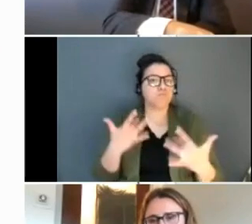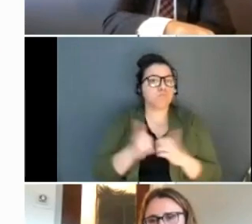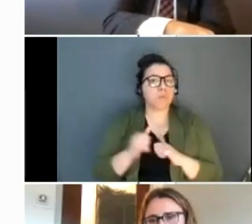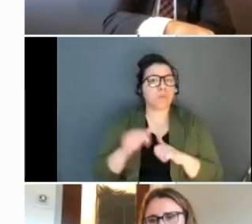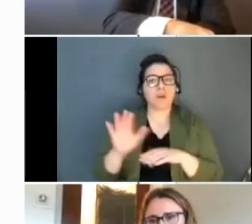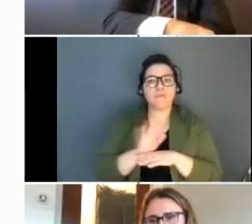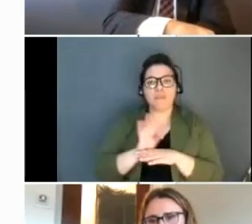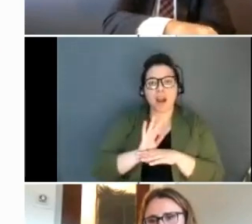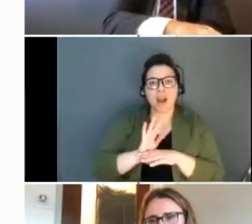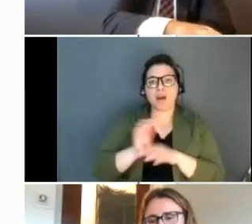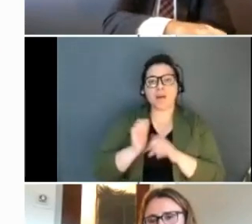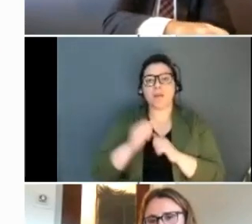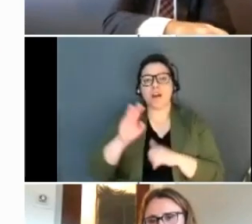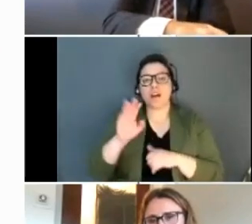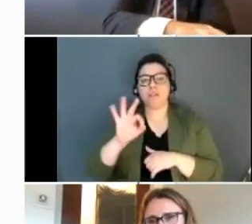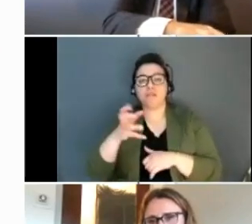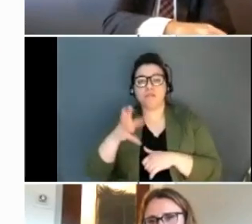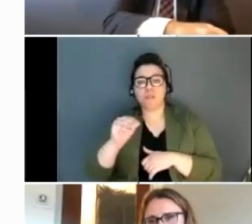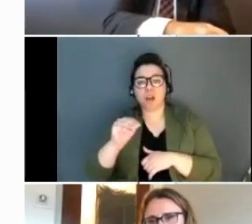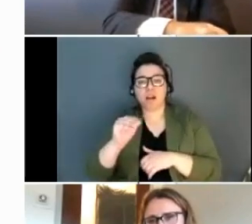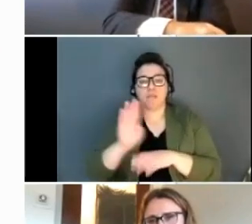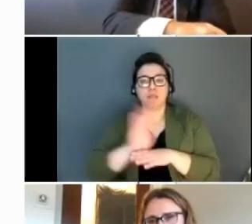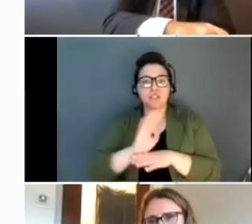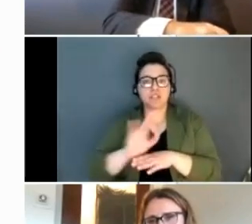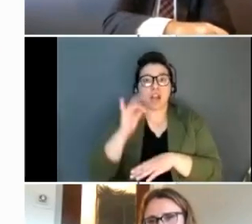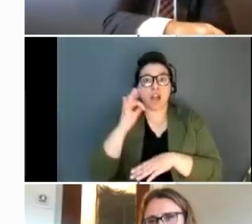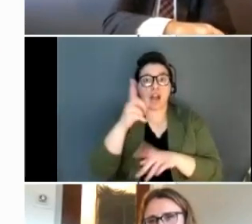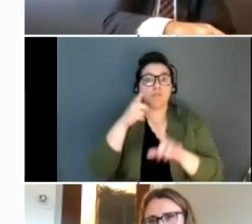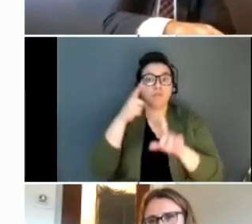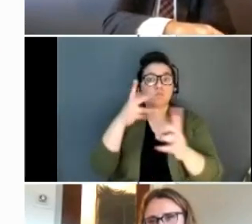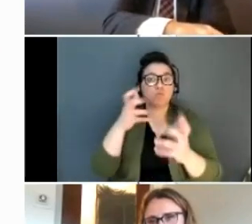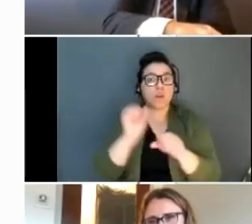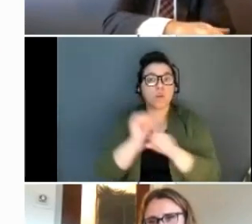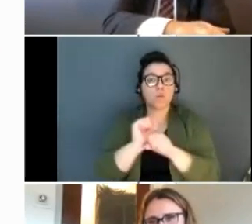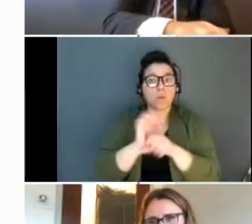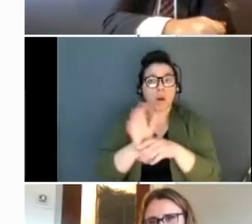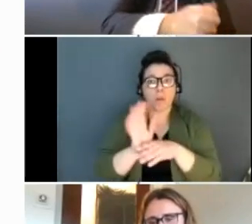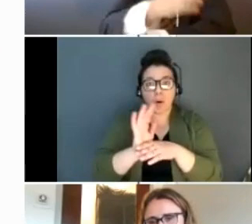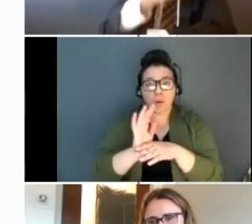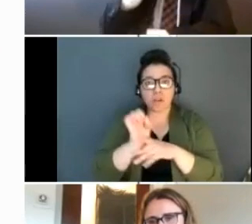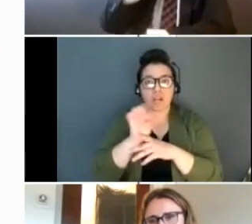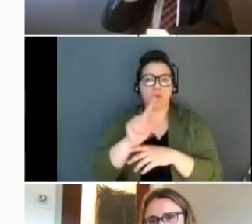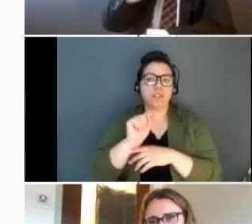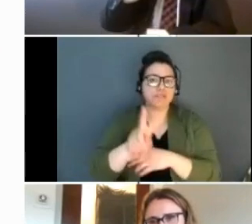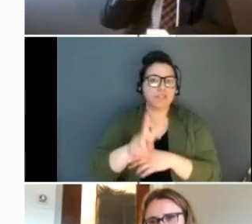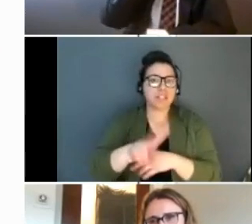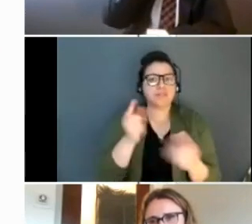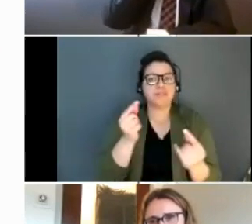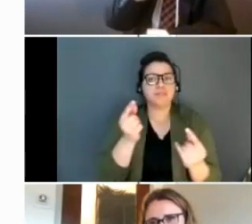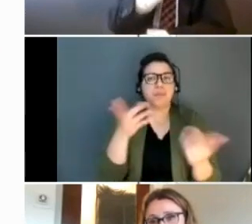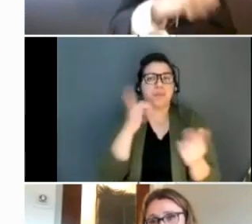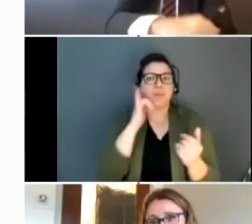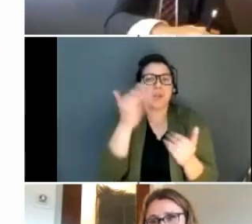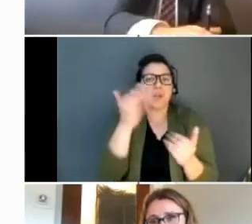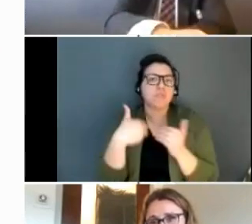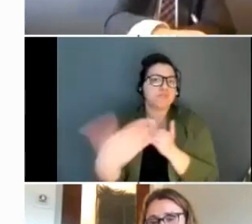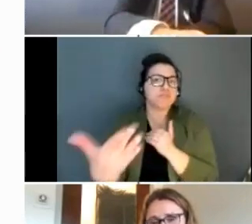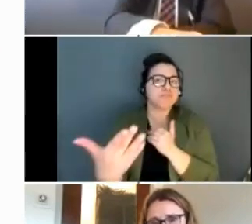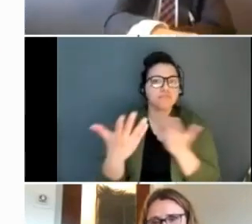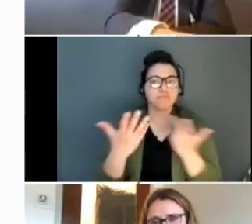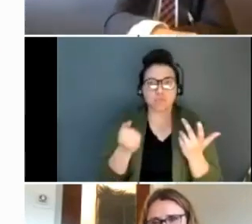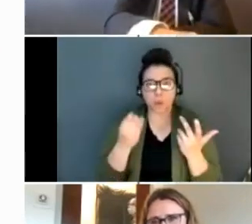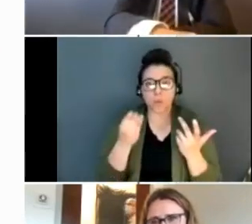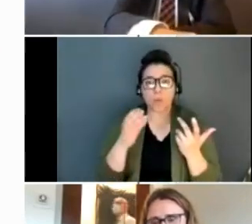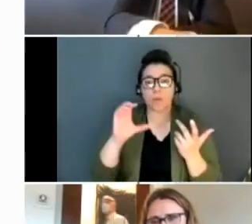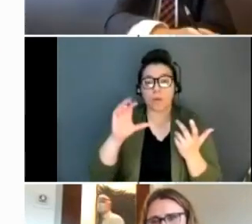the future? And anybody who wants to work in the movie industry or TV, what is that going to look like over the next forever? So Craig